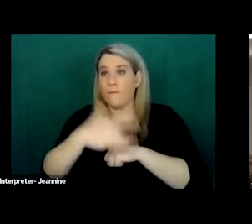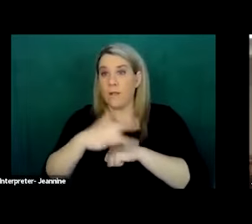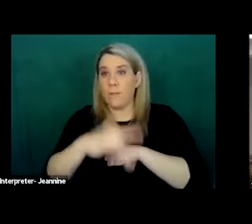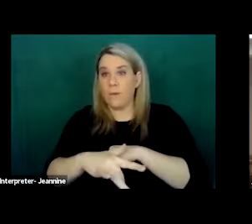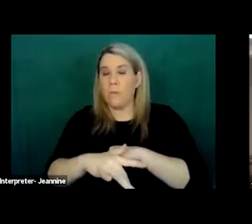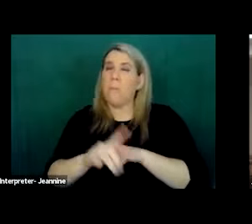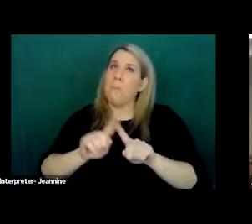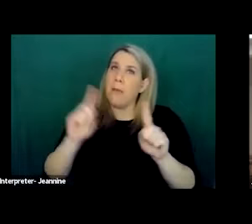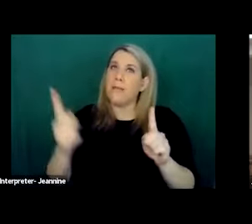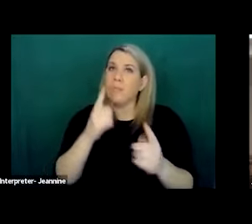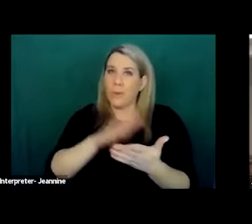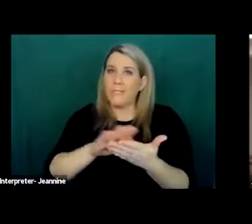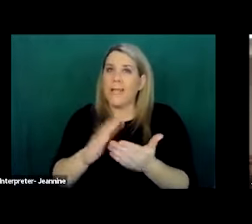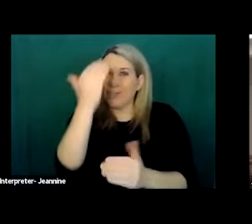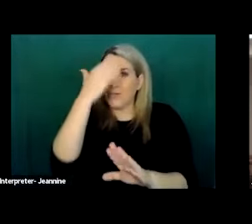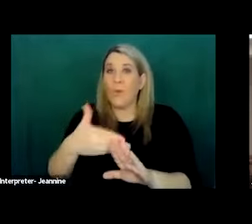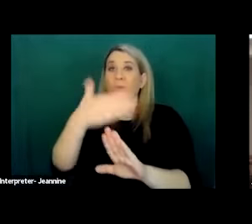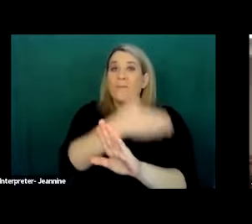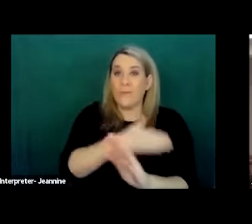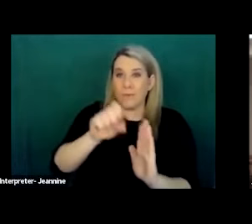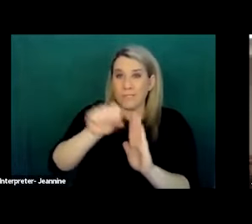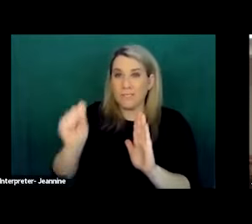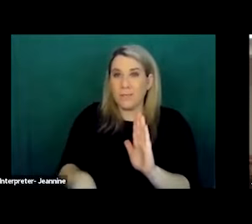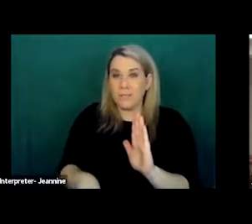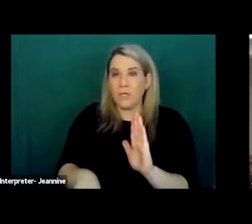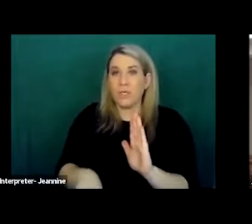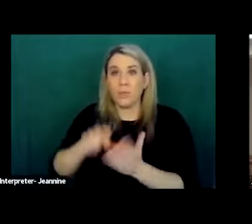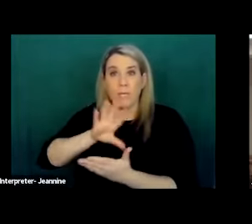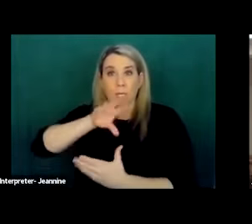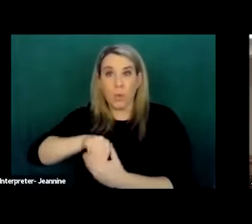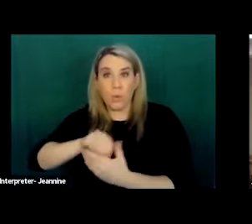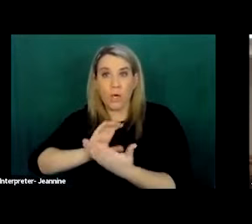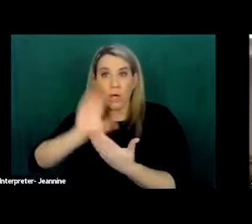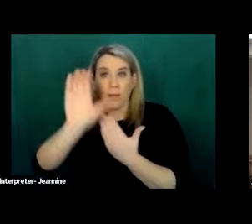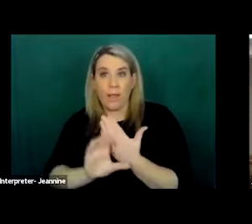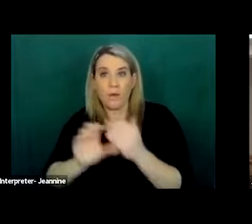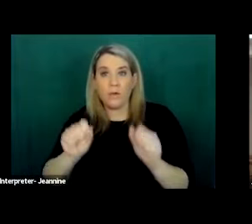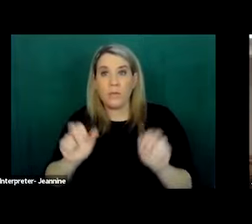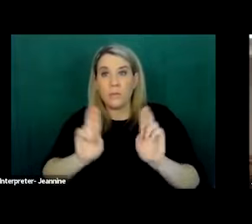to have a heads up at the beginning of the semester so we can have that in our calendars and be ready and